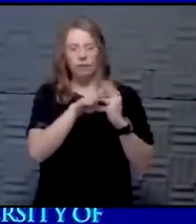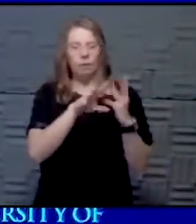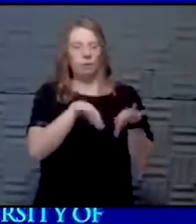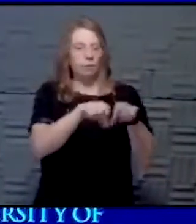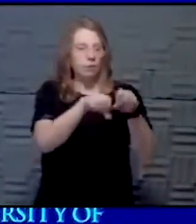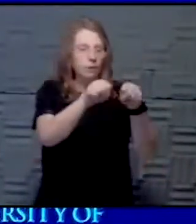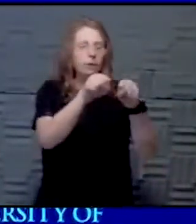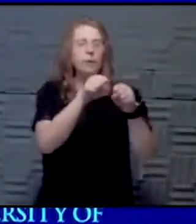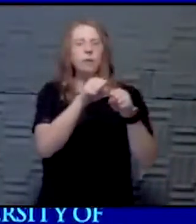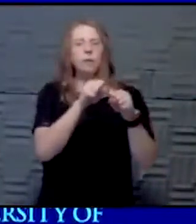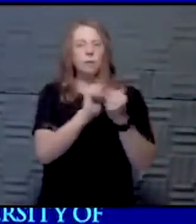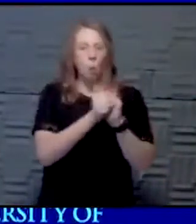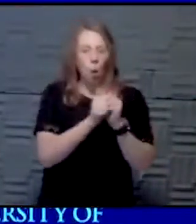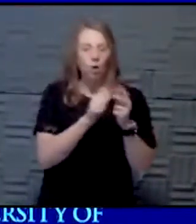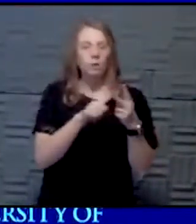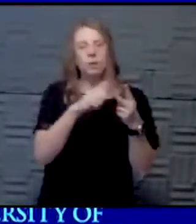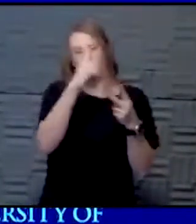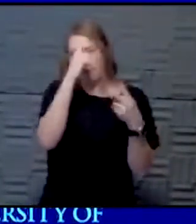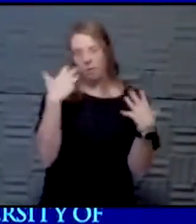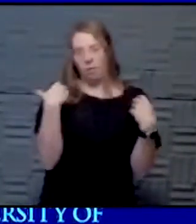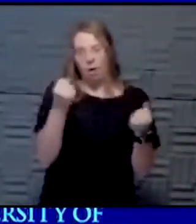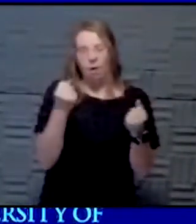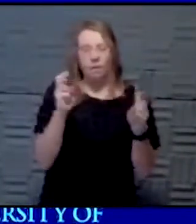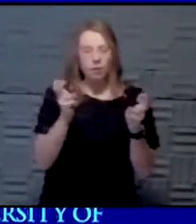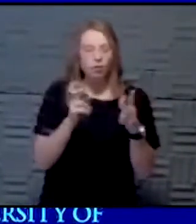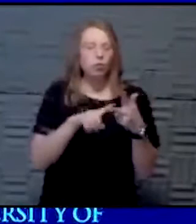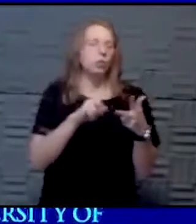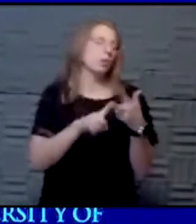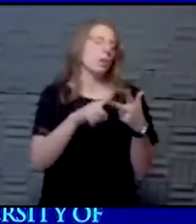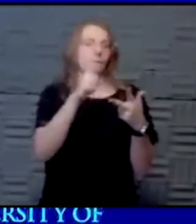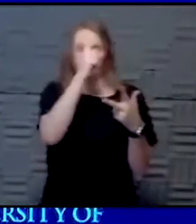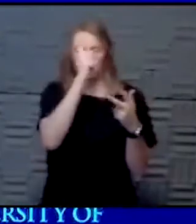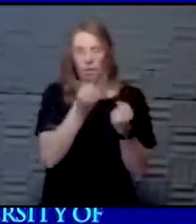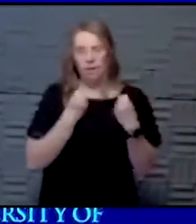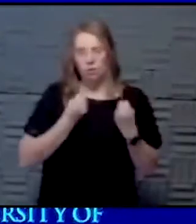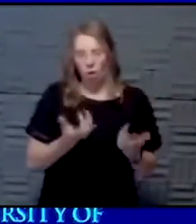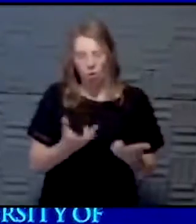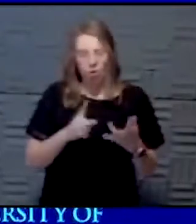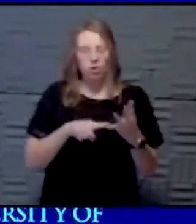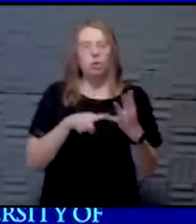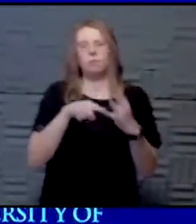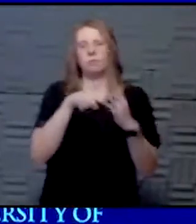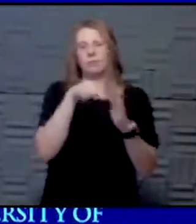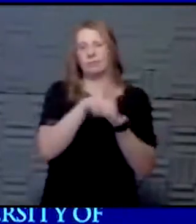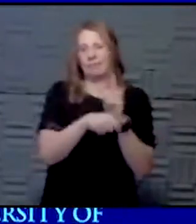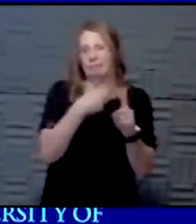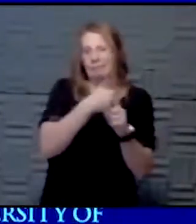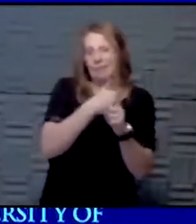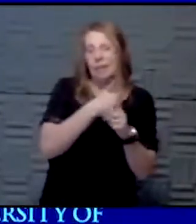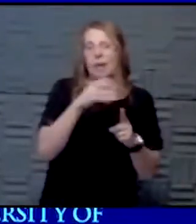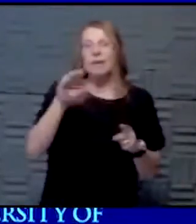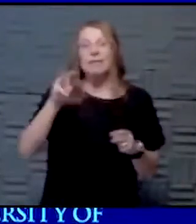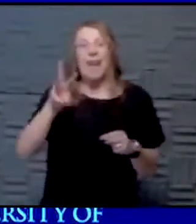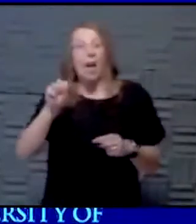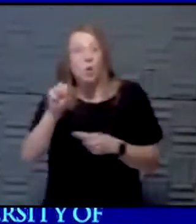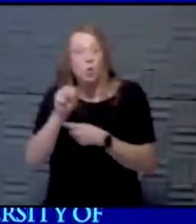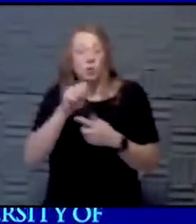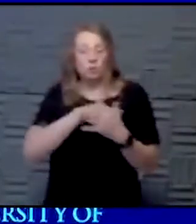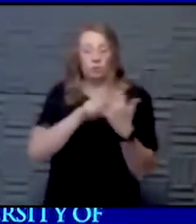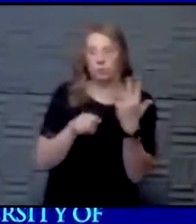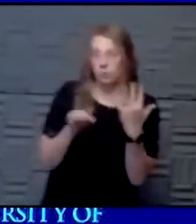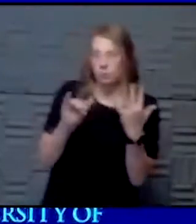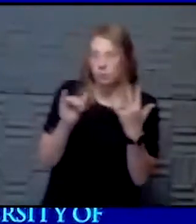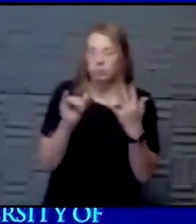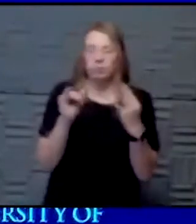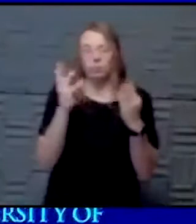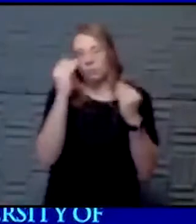of suicide and mental health issues and mental exhaustion and you know, cow syndrome, right? COVID weariness syndrome.